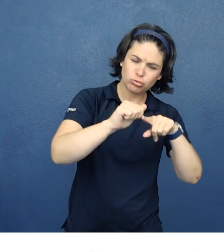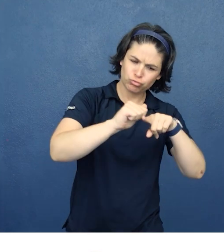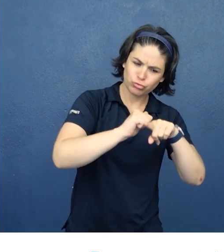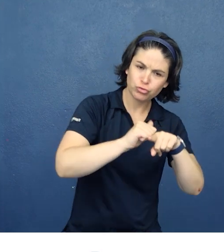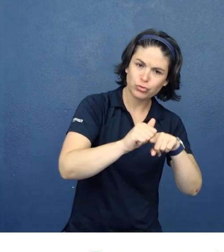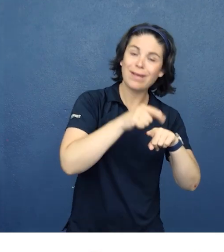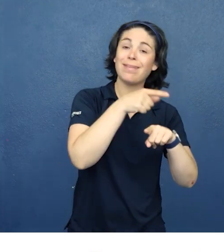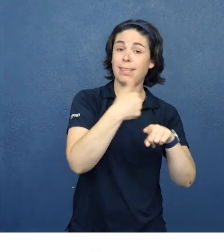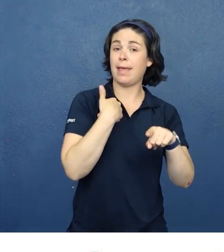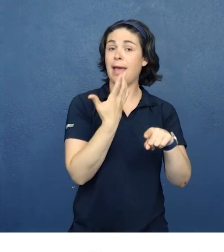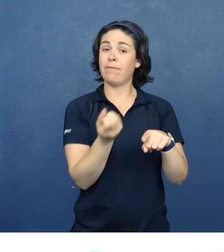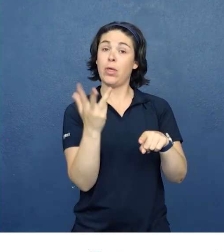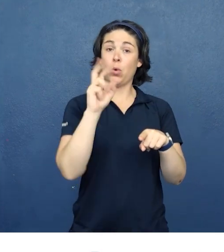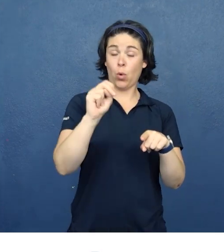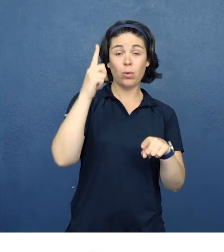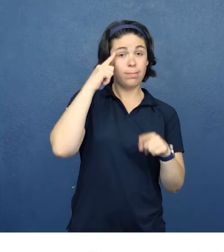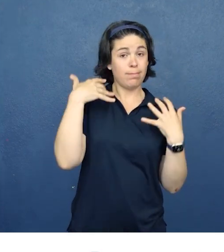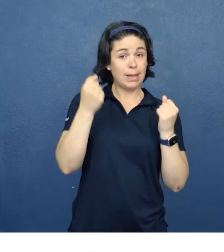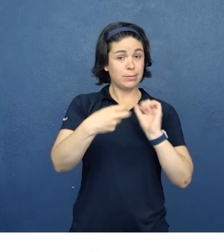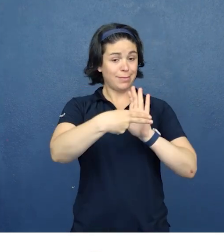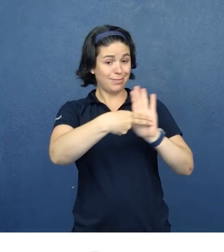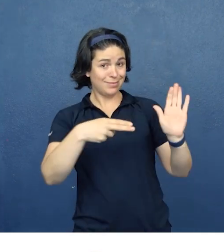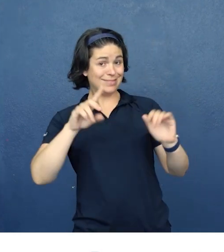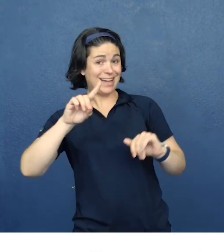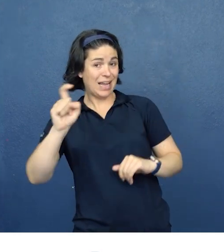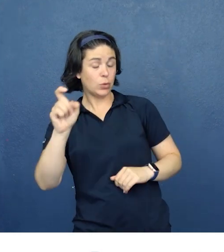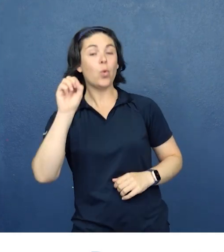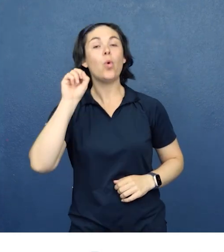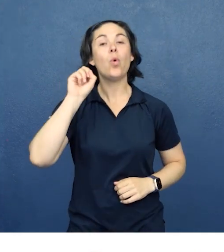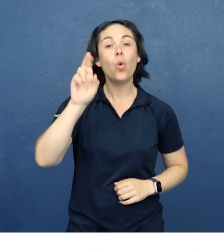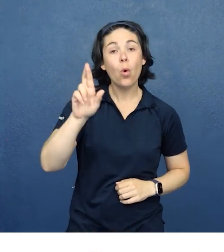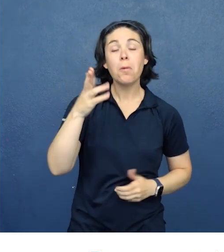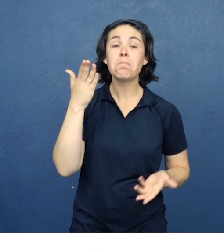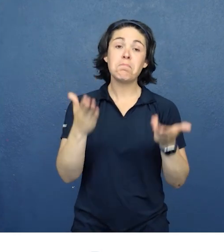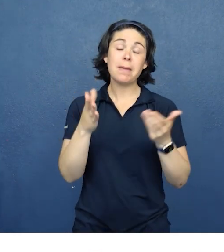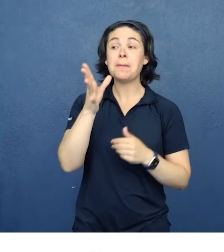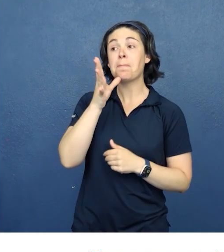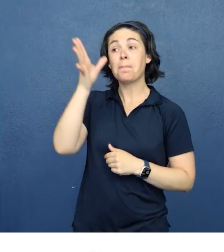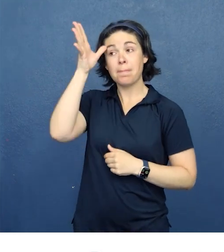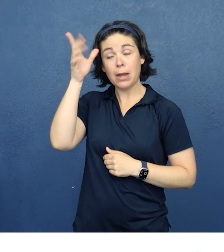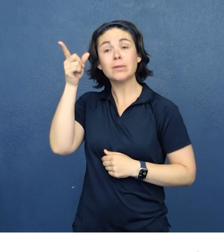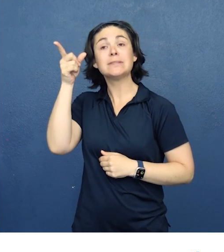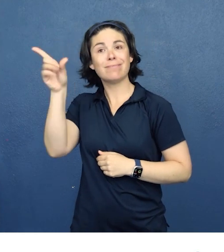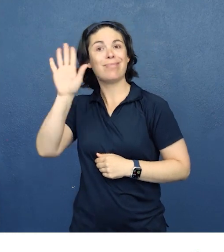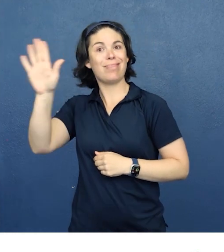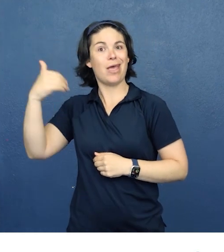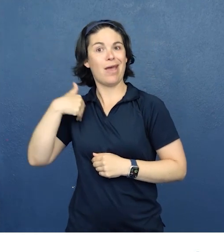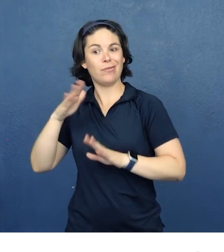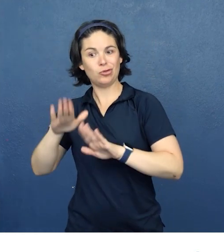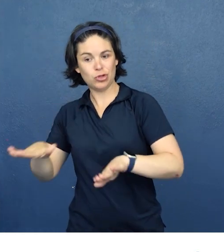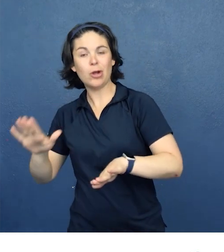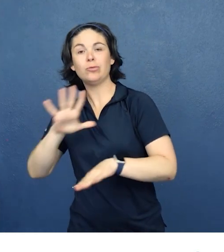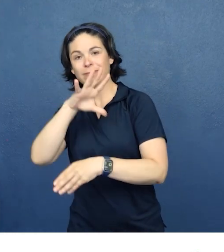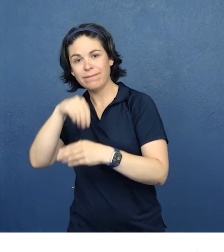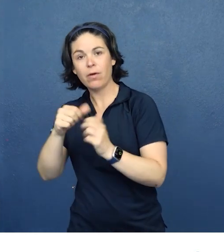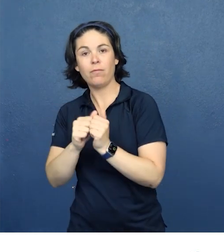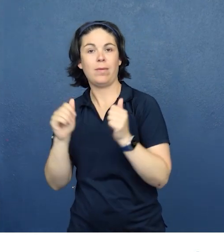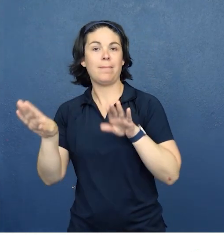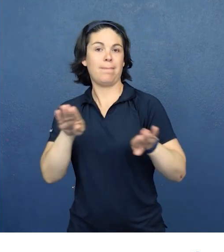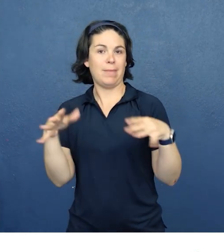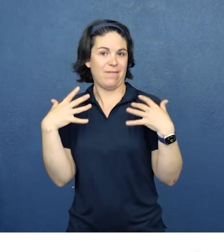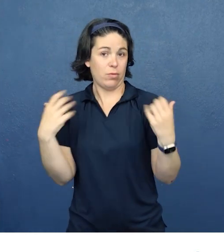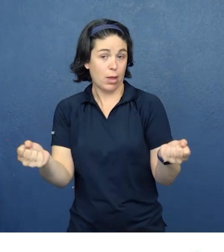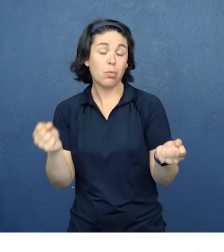employees who either carry their own mental health diagnosis or are the parents of a minor child who has been in the behavioral health care service